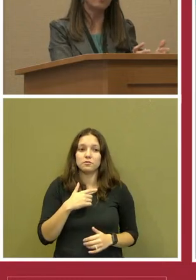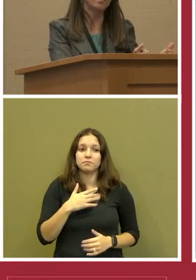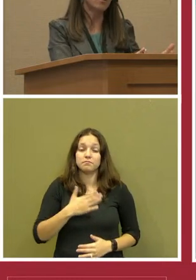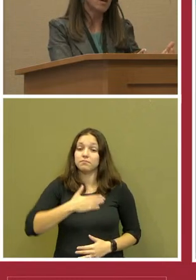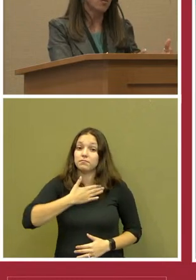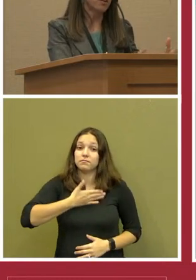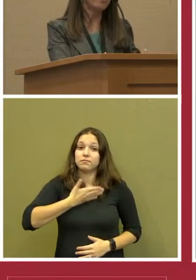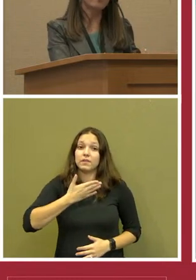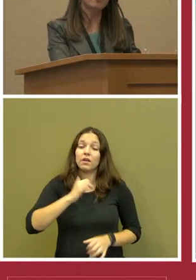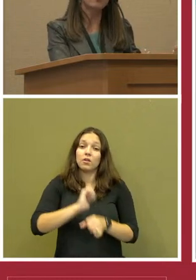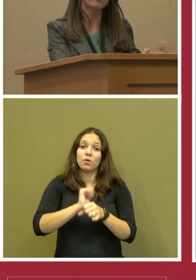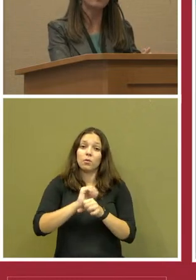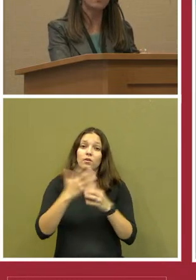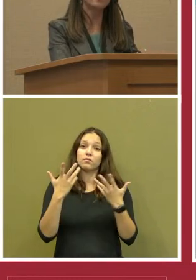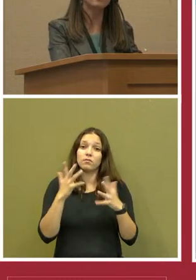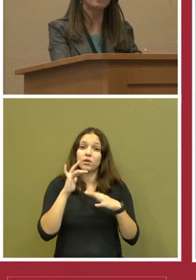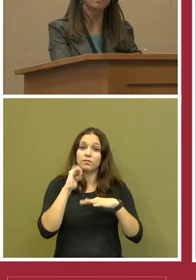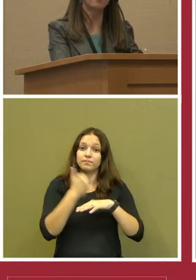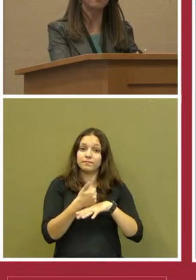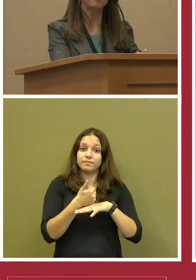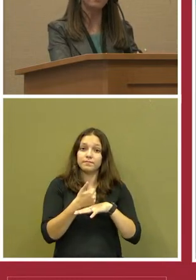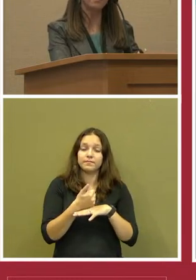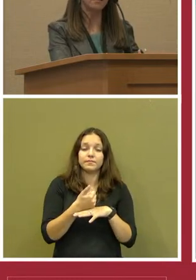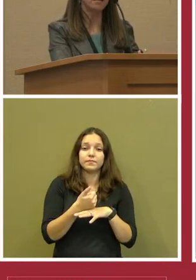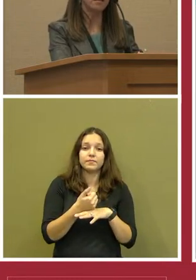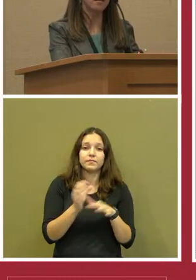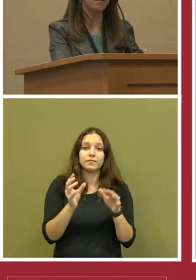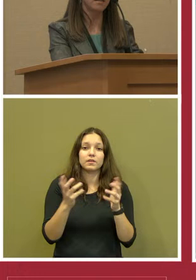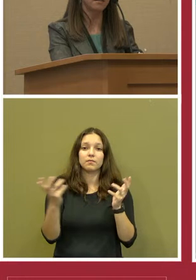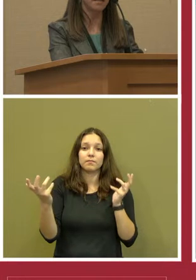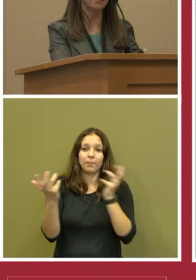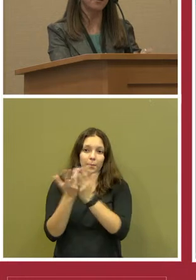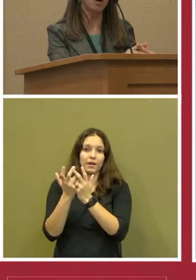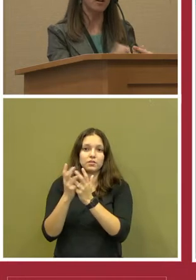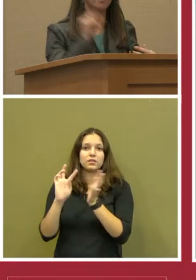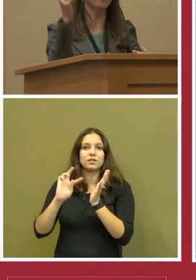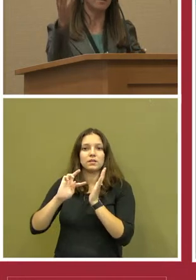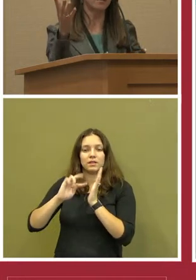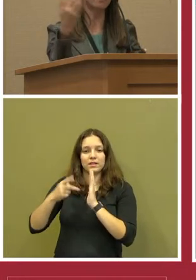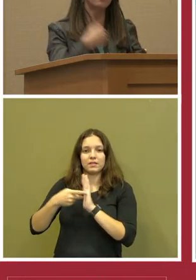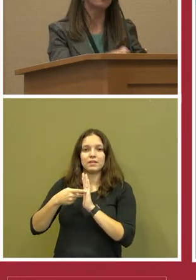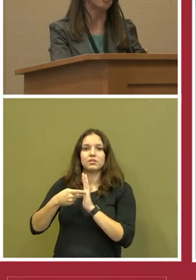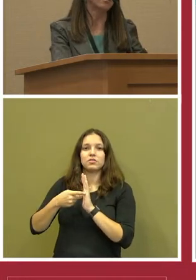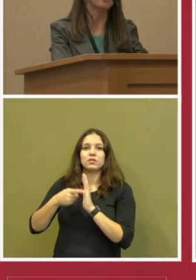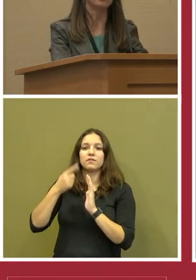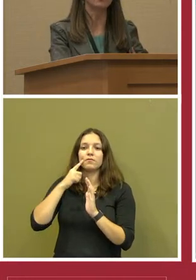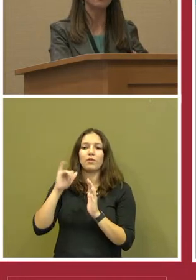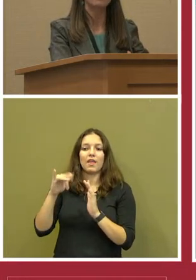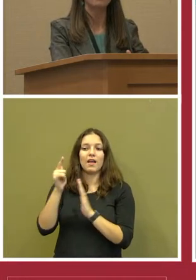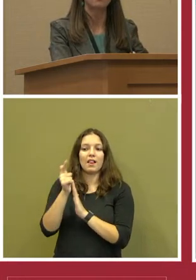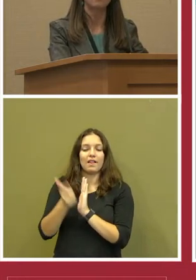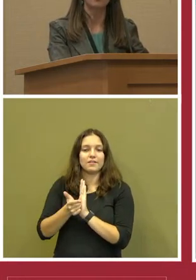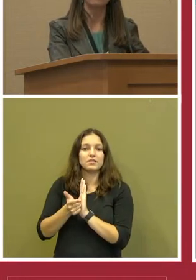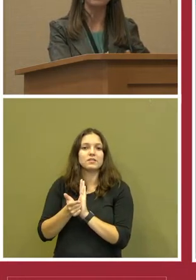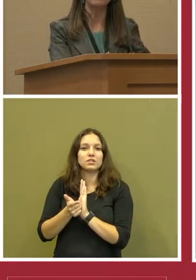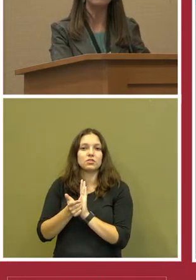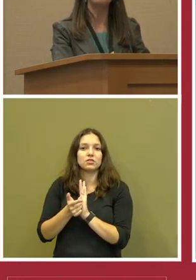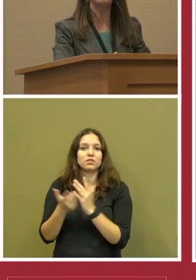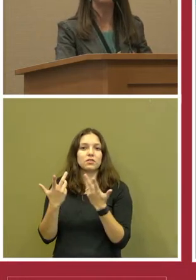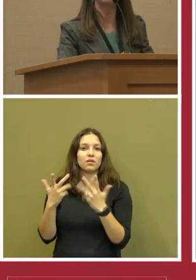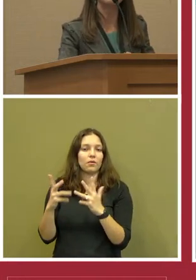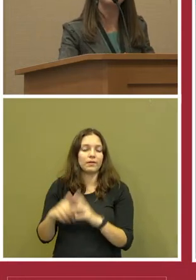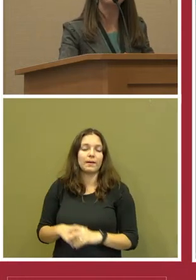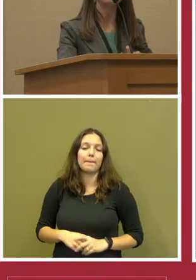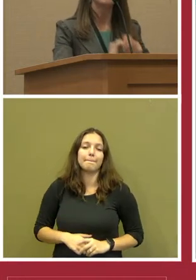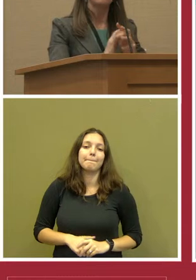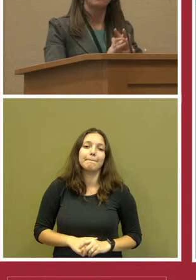the work we were doing with our group was meeting the intent and the heart of this legislation already. And